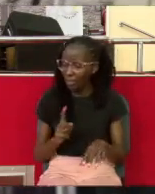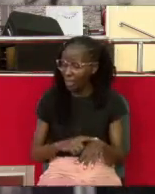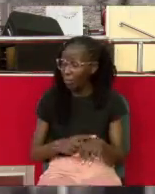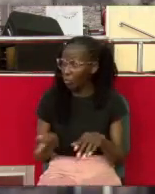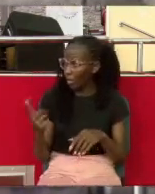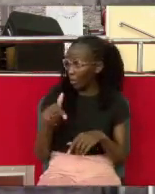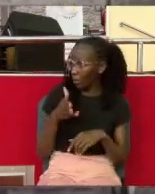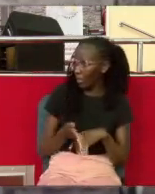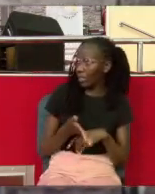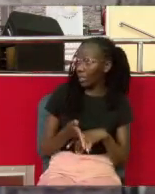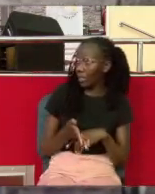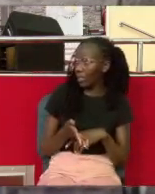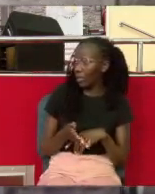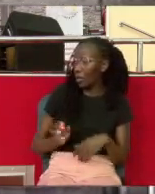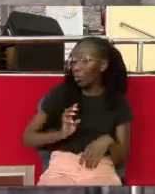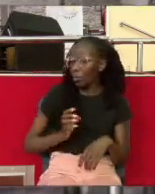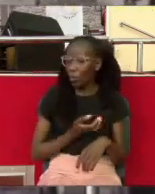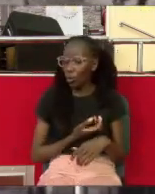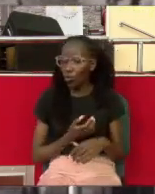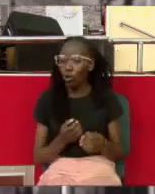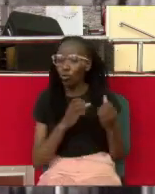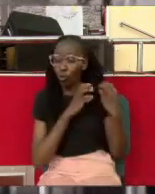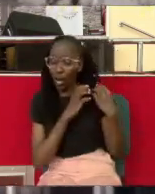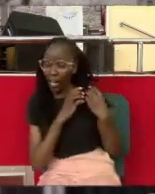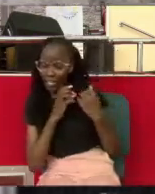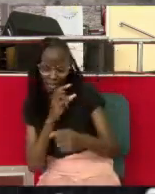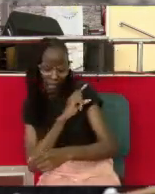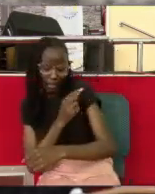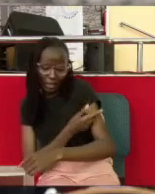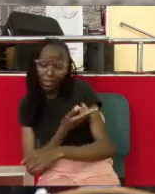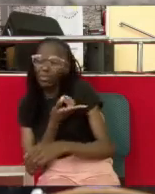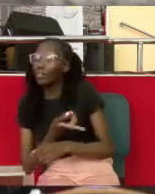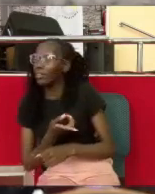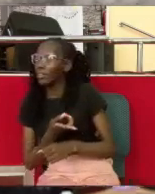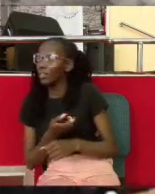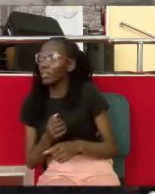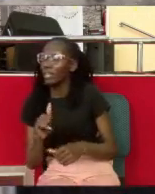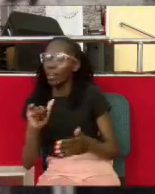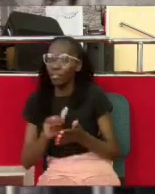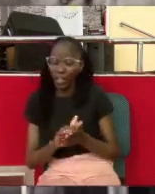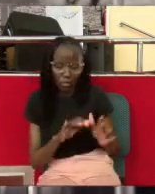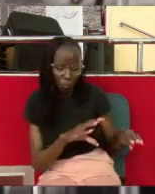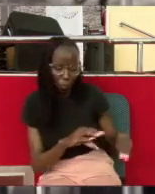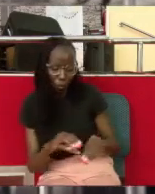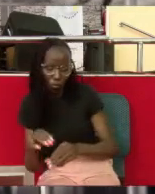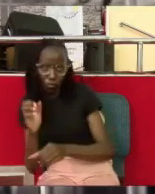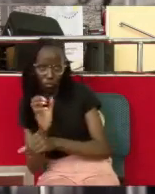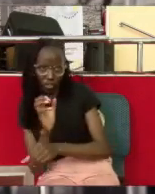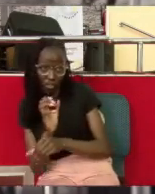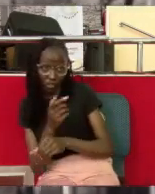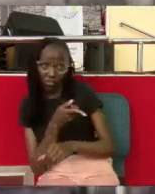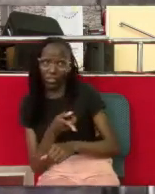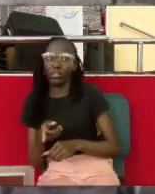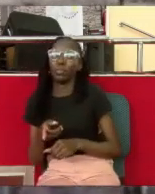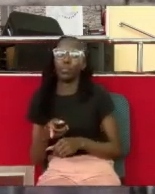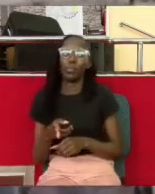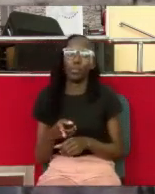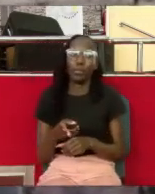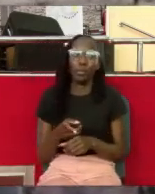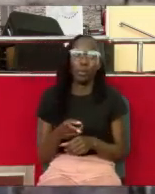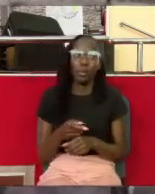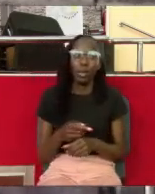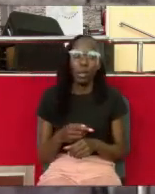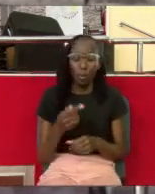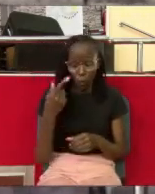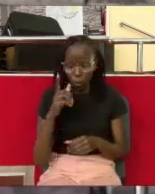we want to hold on this grace that has brought this ministry to where it is. And so, because God is